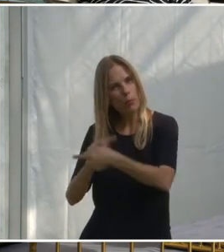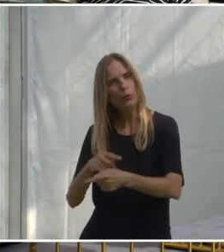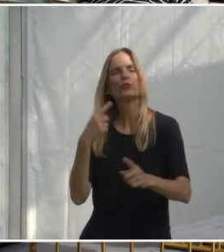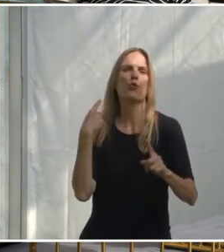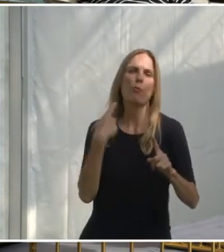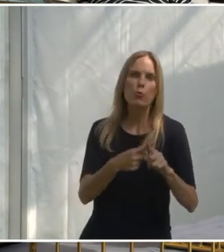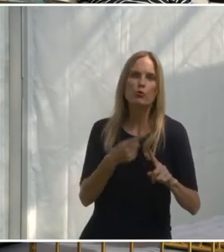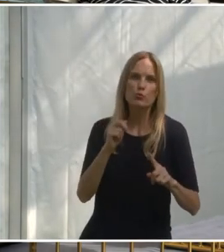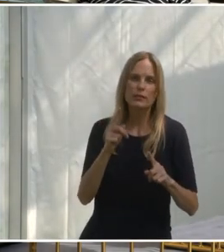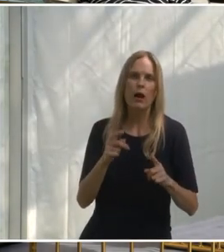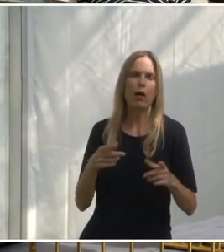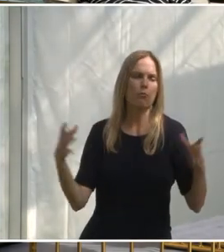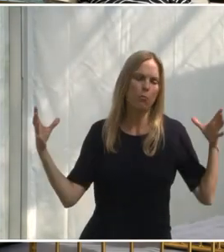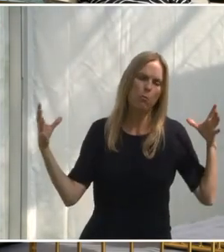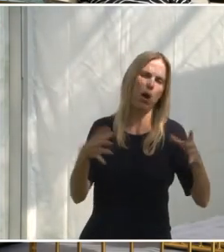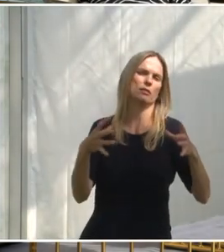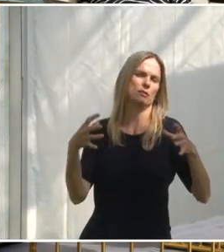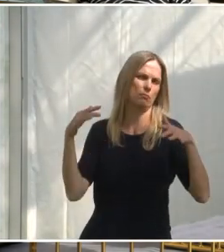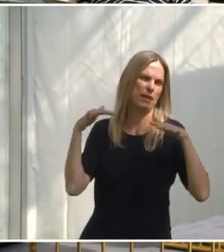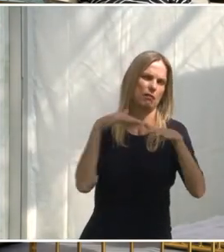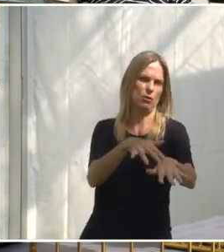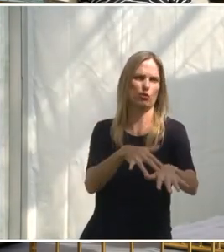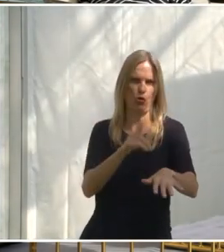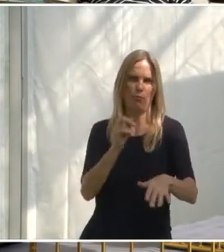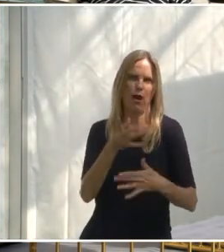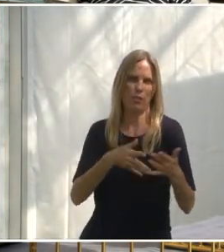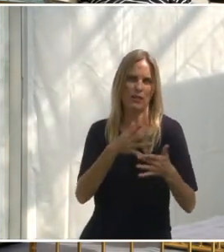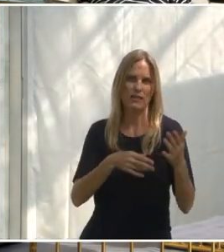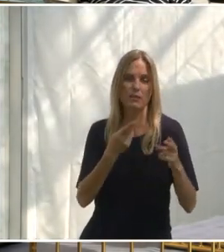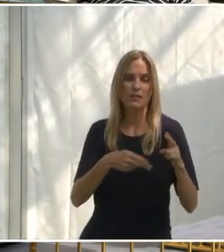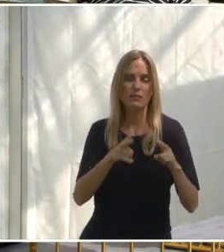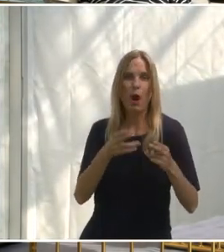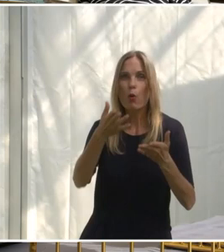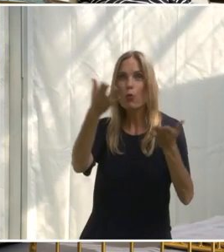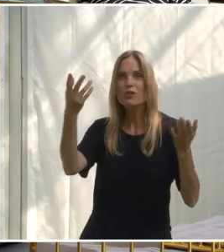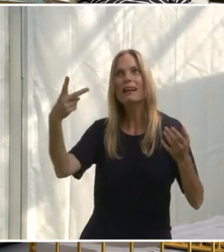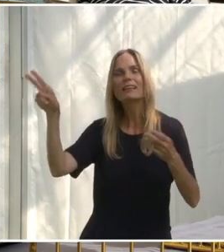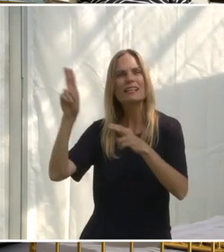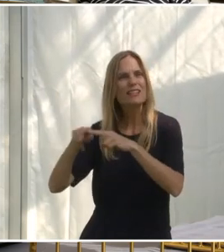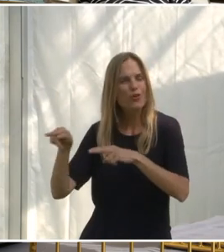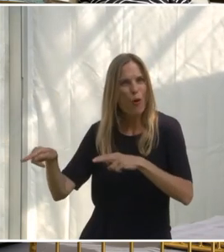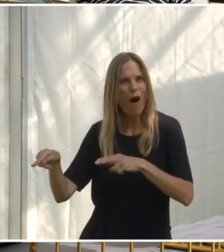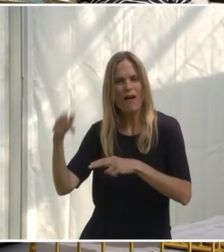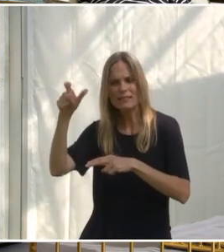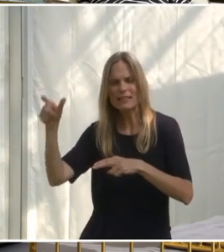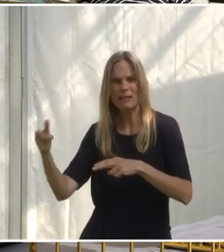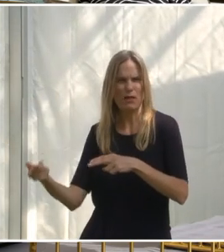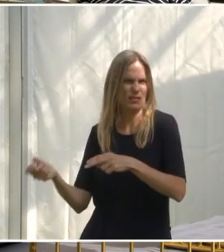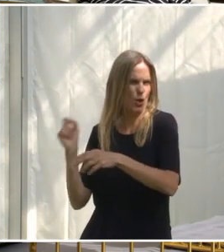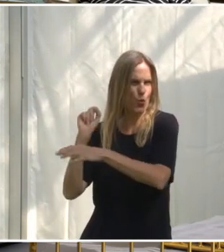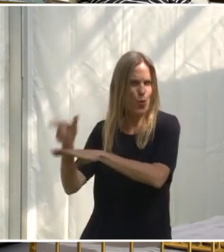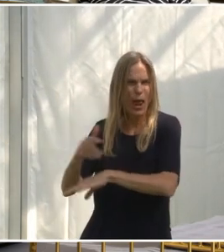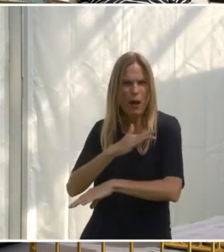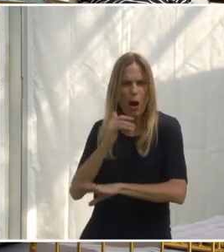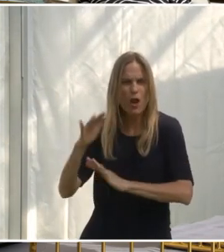be a mass migration because there is no way to live somewhere that is overpopulated, where the